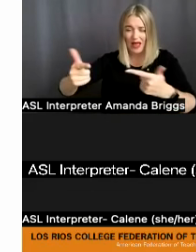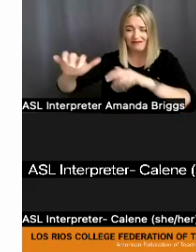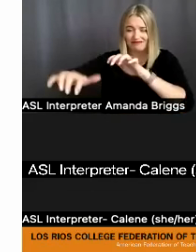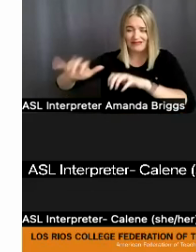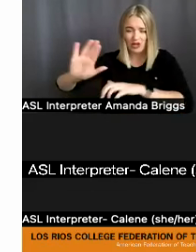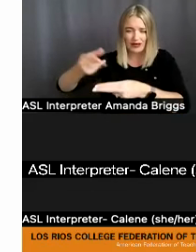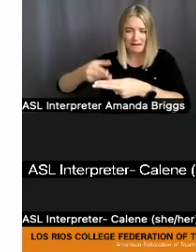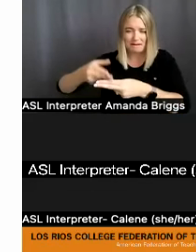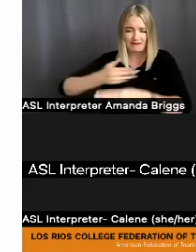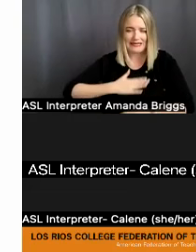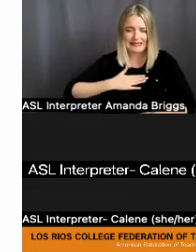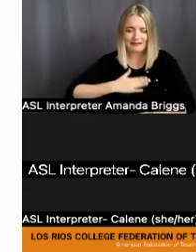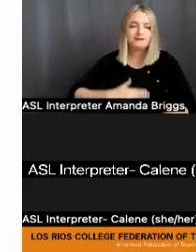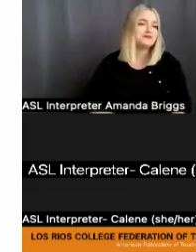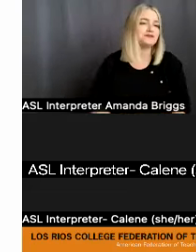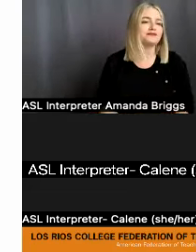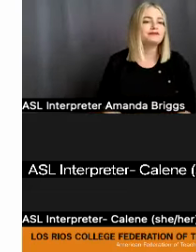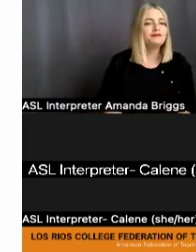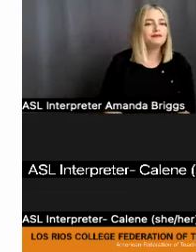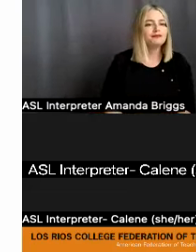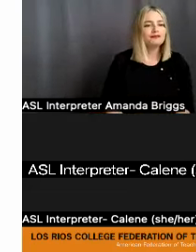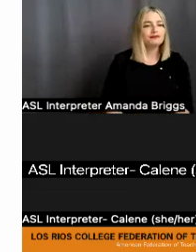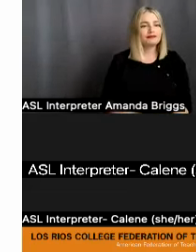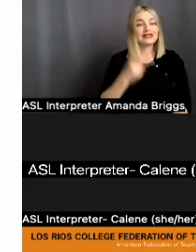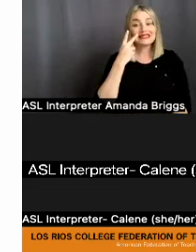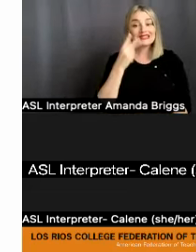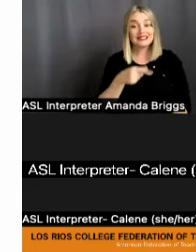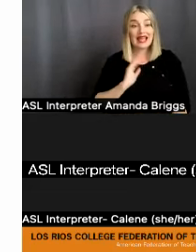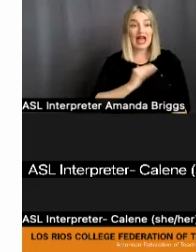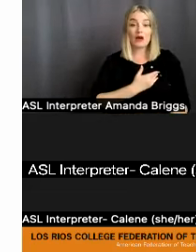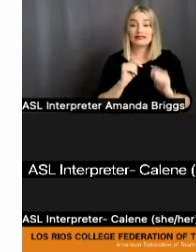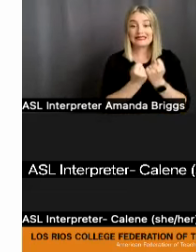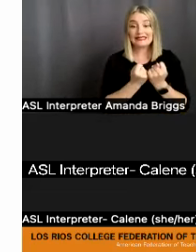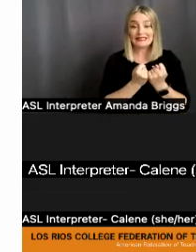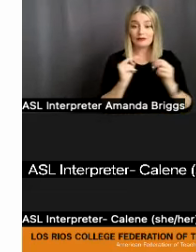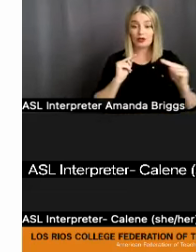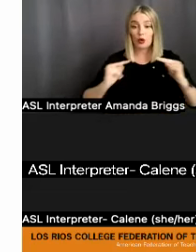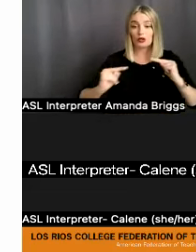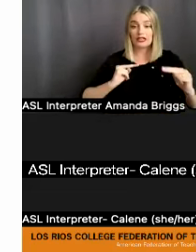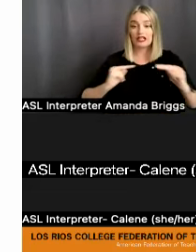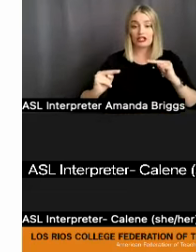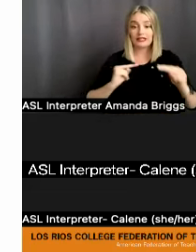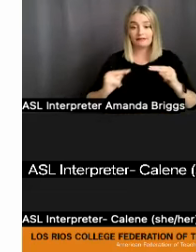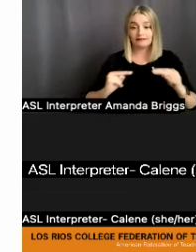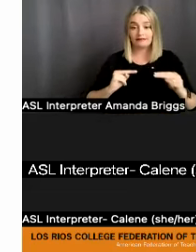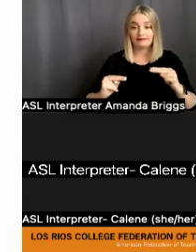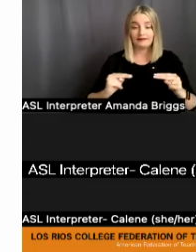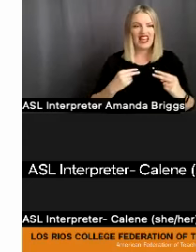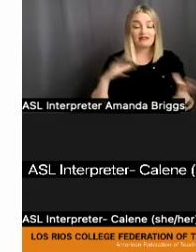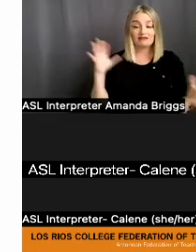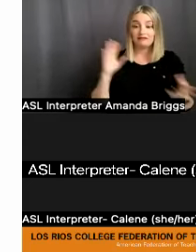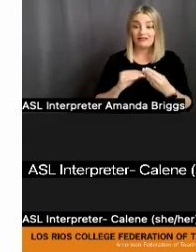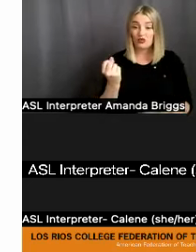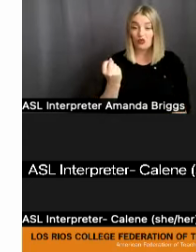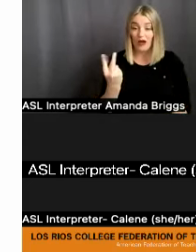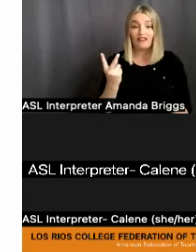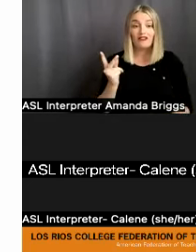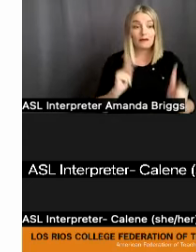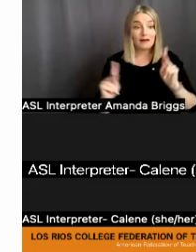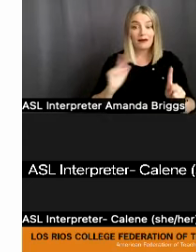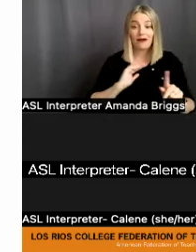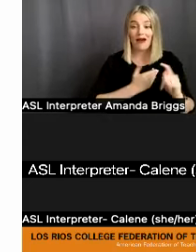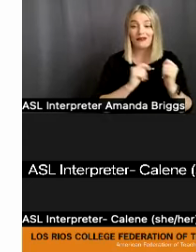Just a quick overview of the negotiation team. We had a total of 12 people on our team, but I